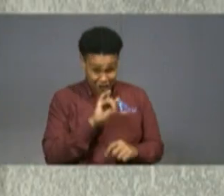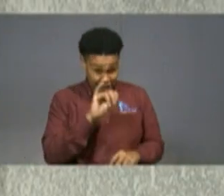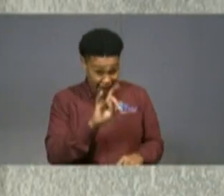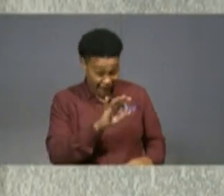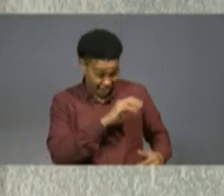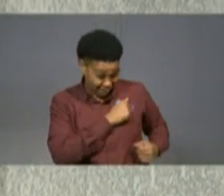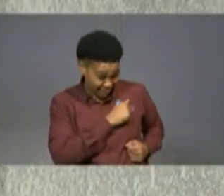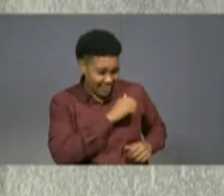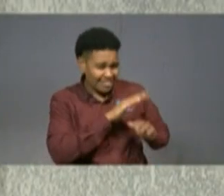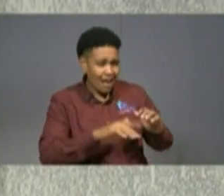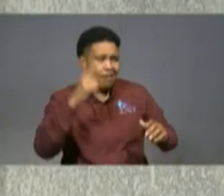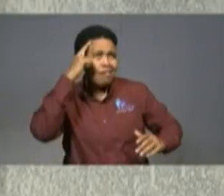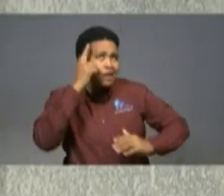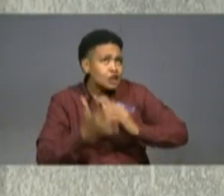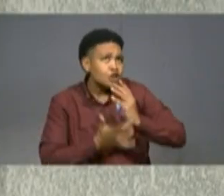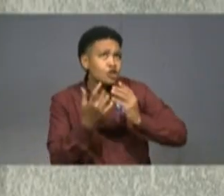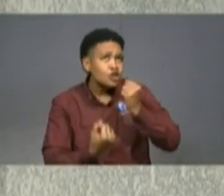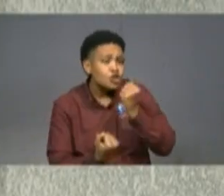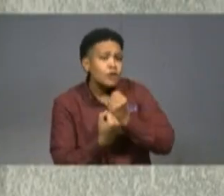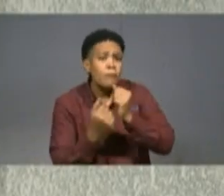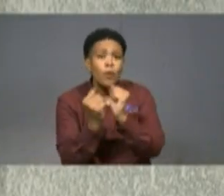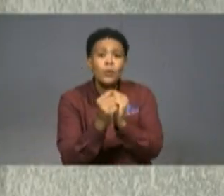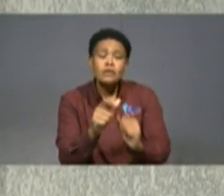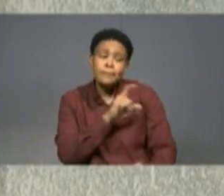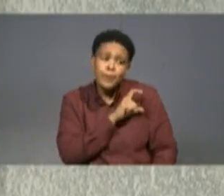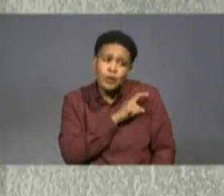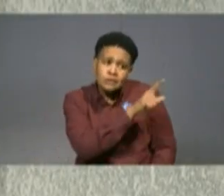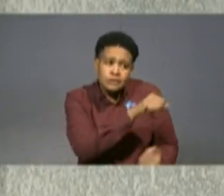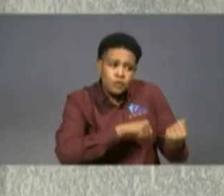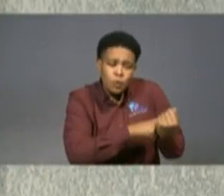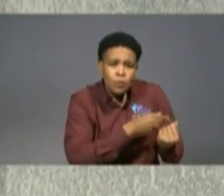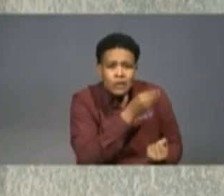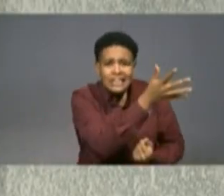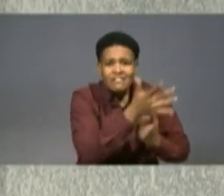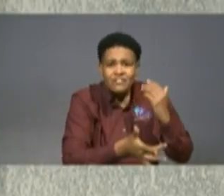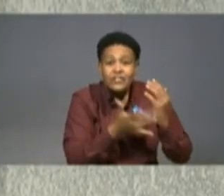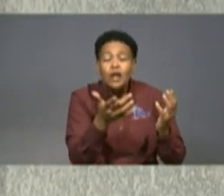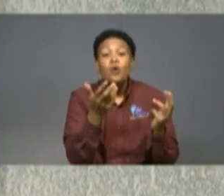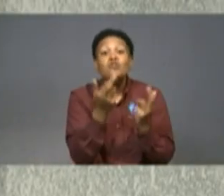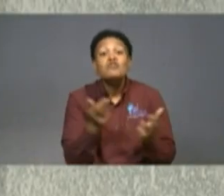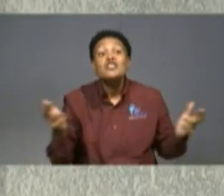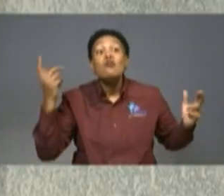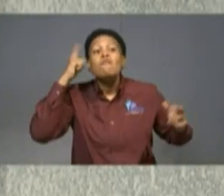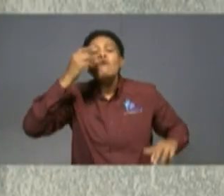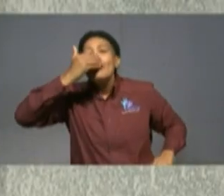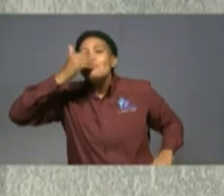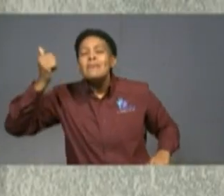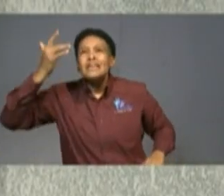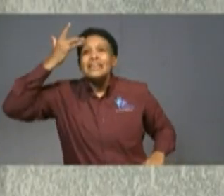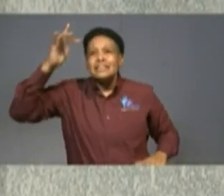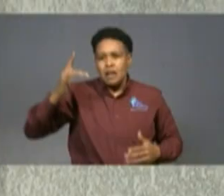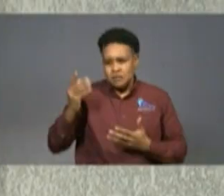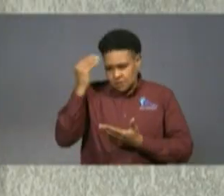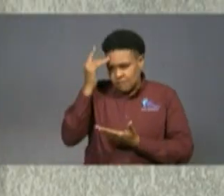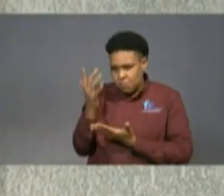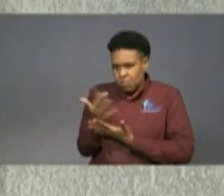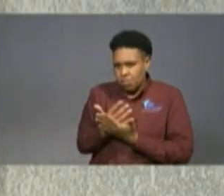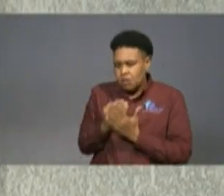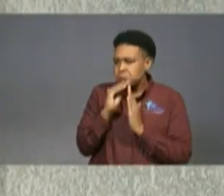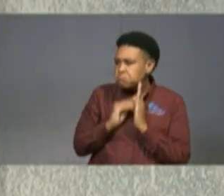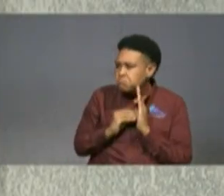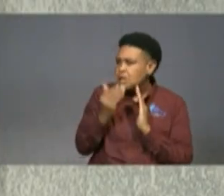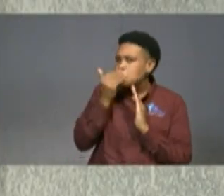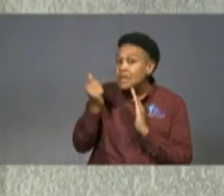investing in modern technology with the Jamaica Constabulary Force, which is resourced for better intelligence gathering,